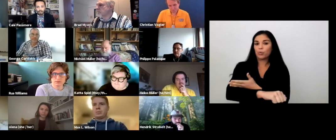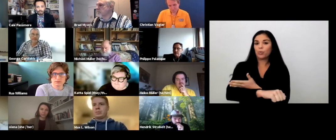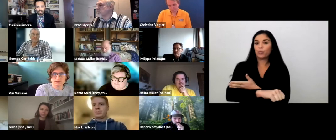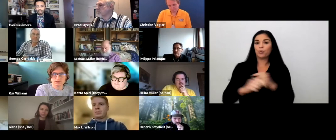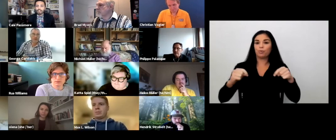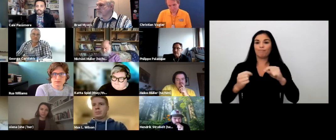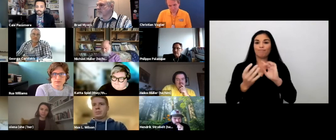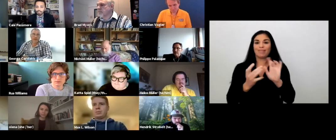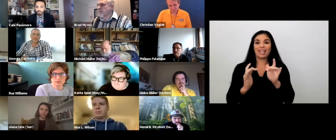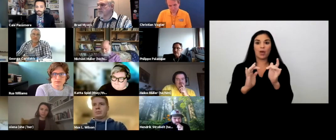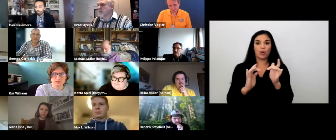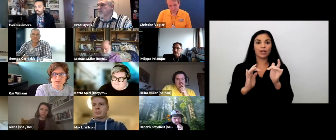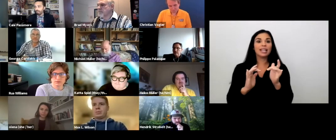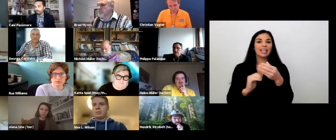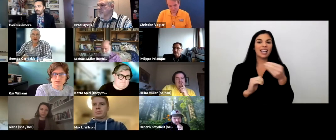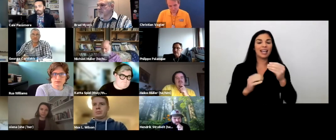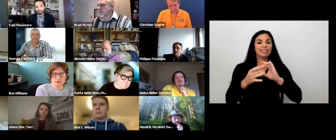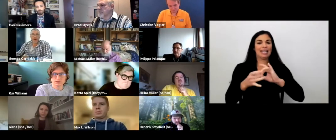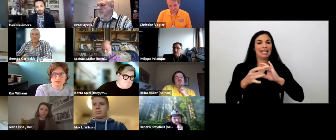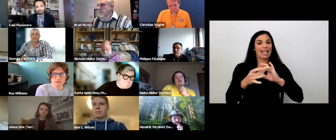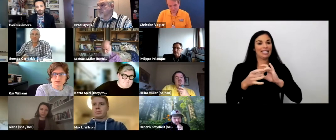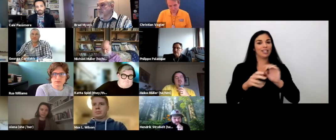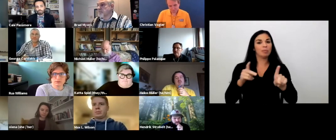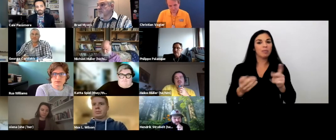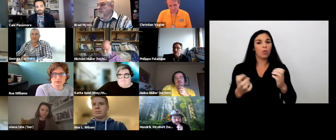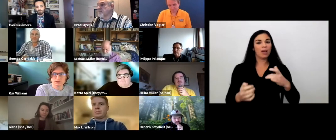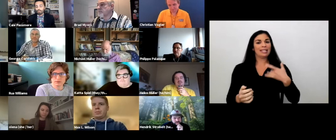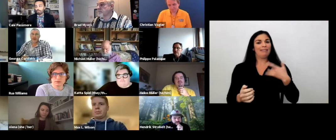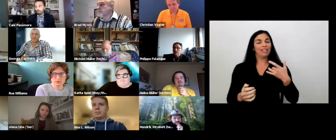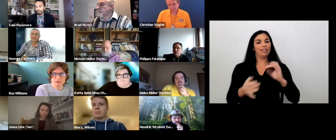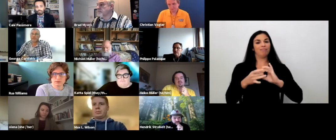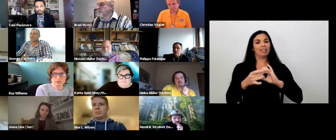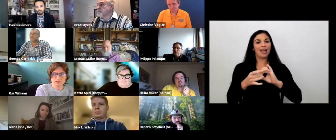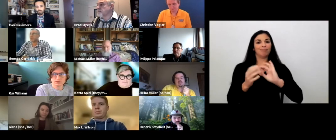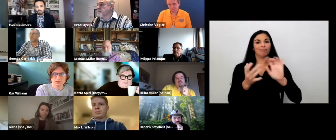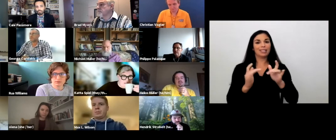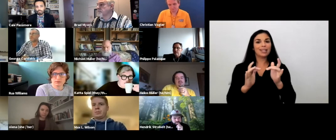networking and connection that people want to feel through virtual